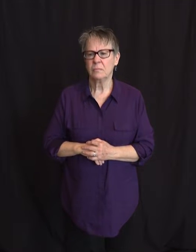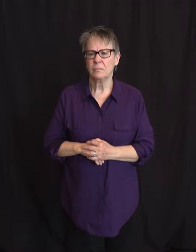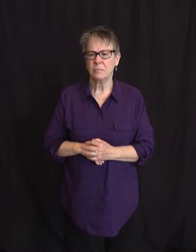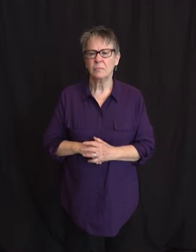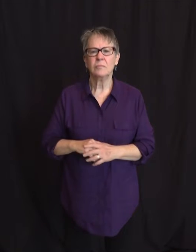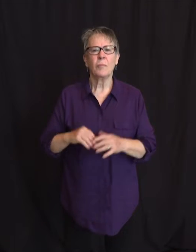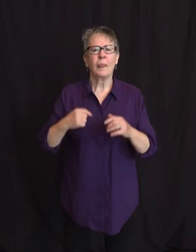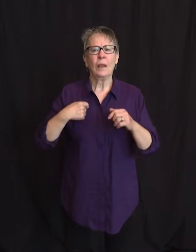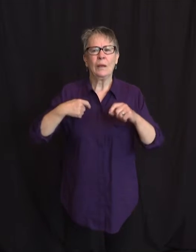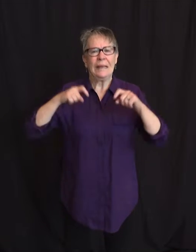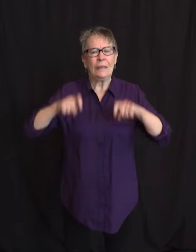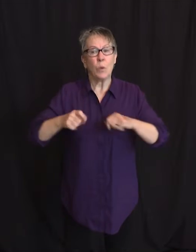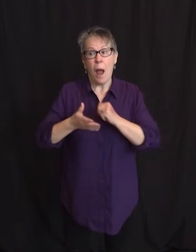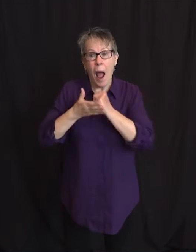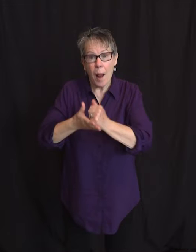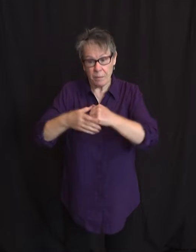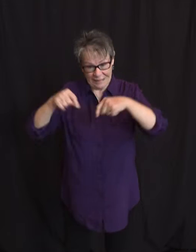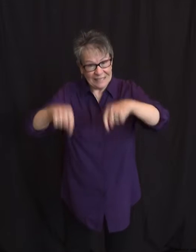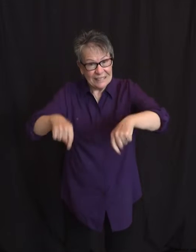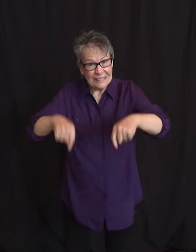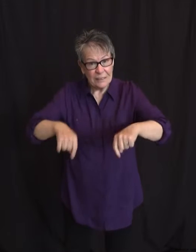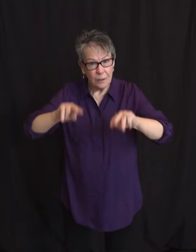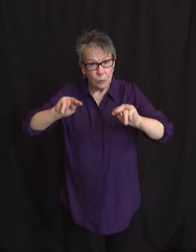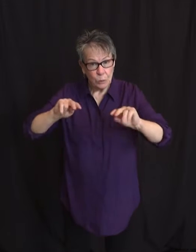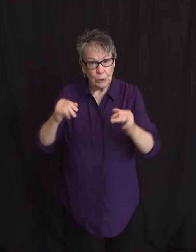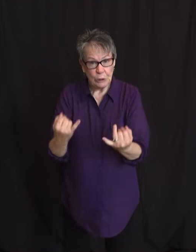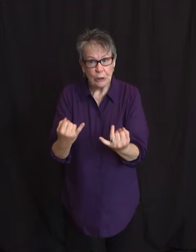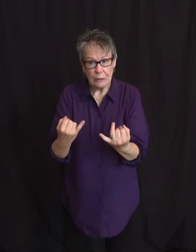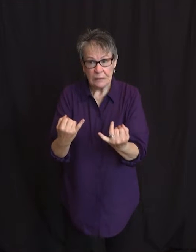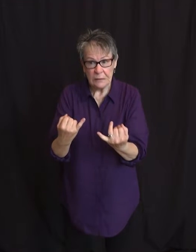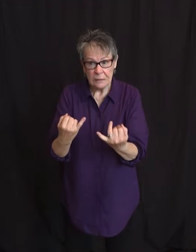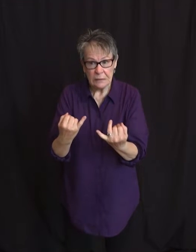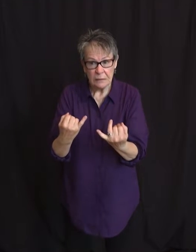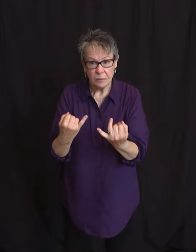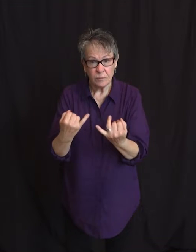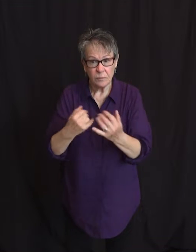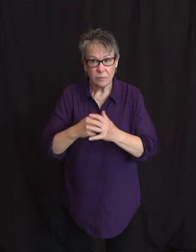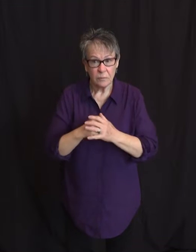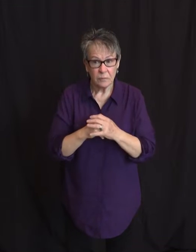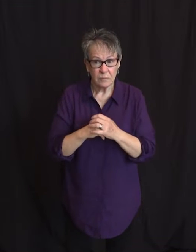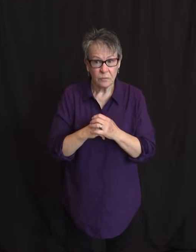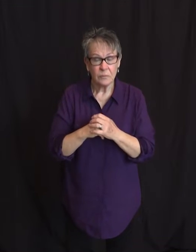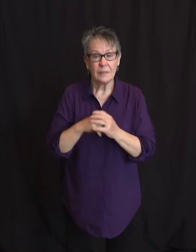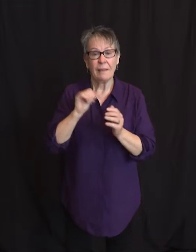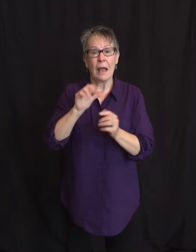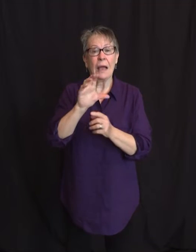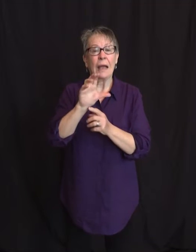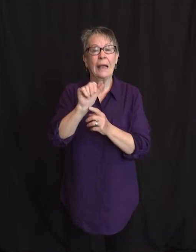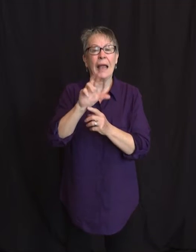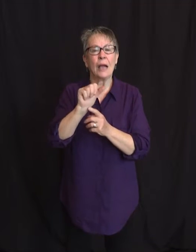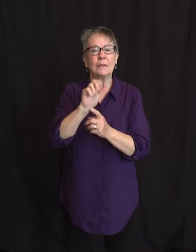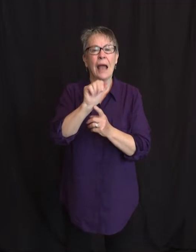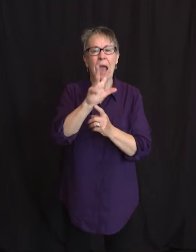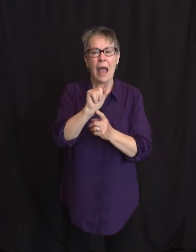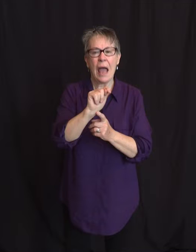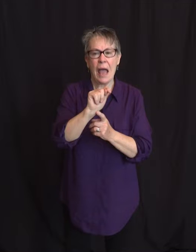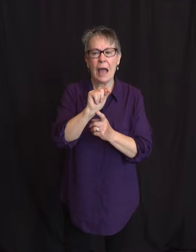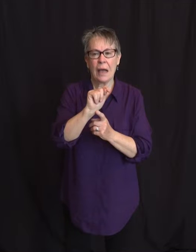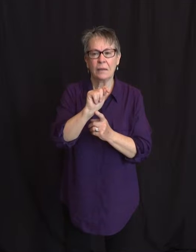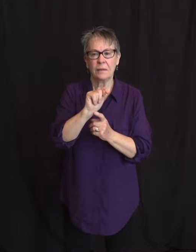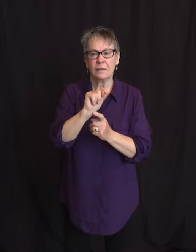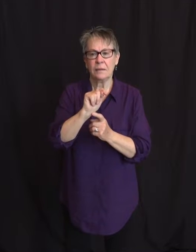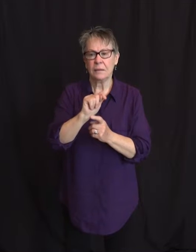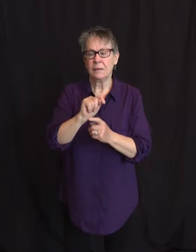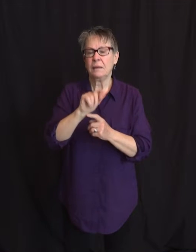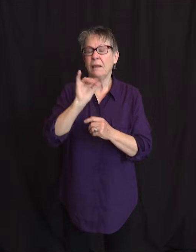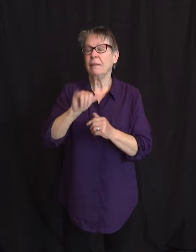county government. In the first CARES bill, we approved a fund of $150 billion for